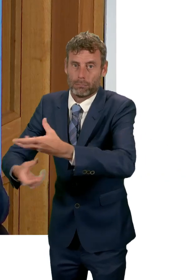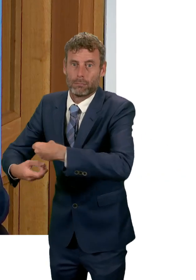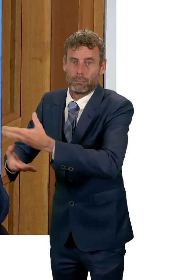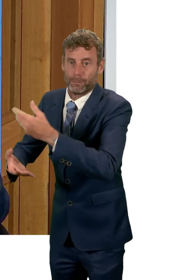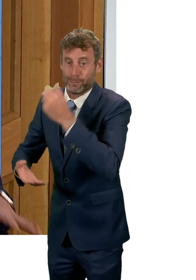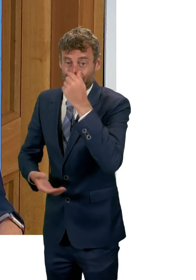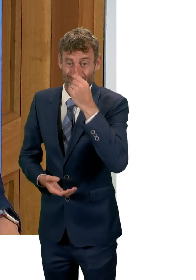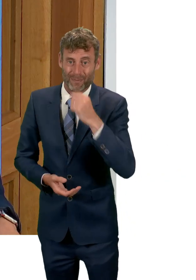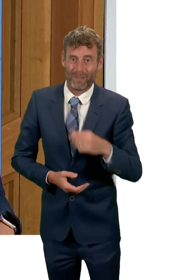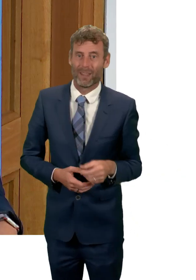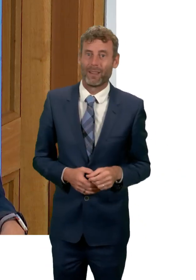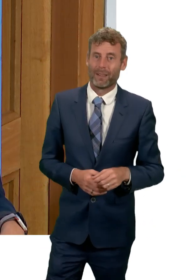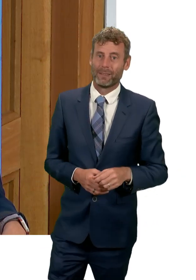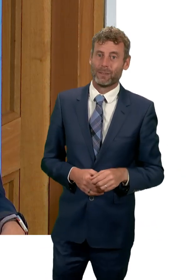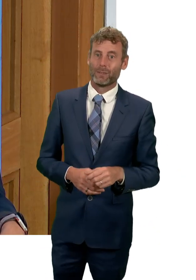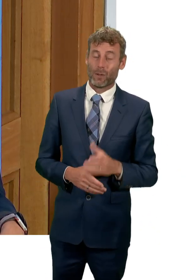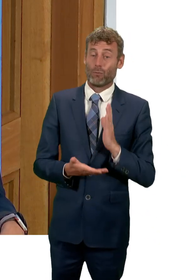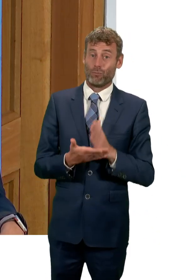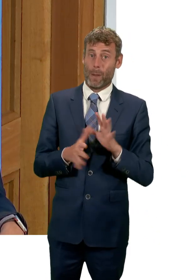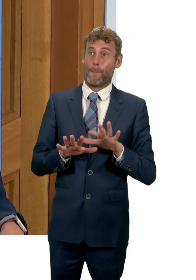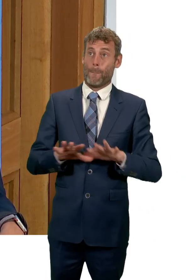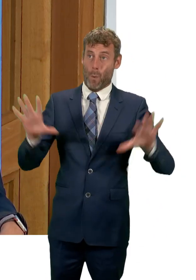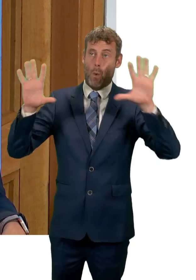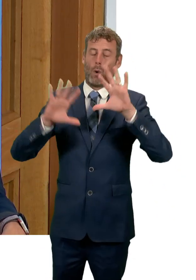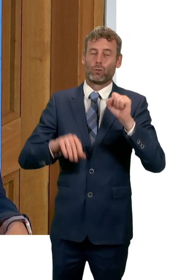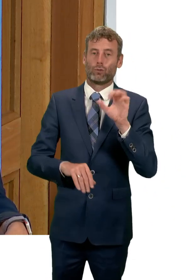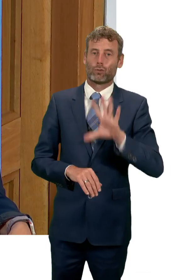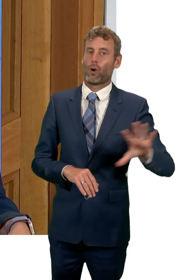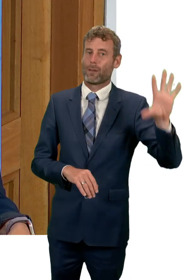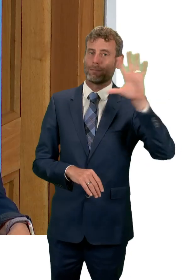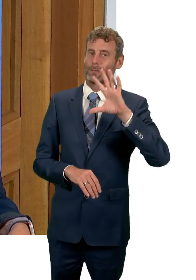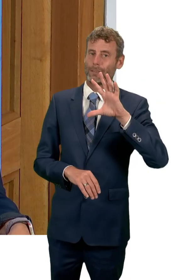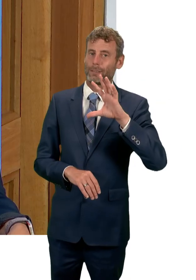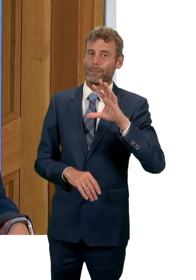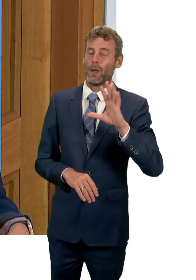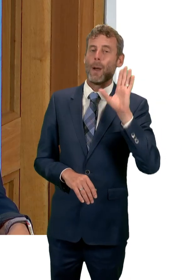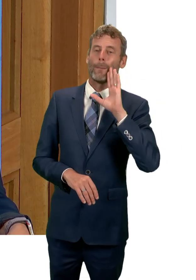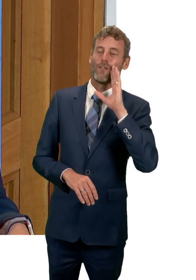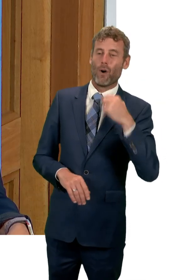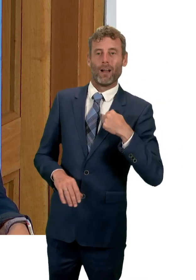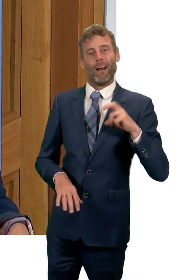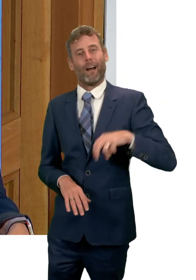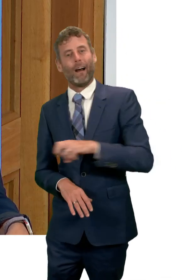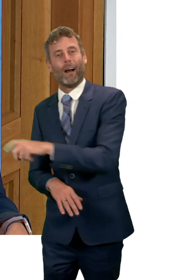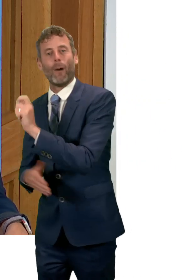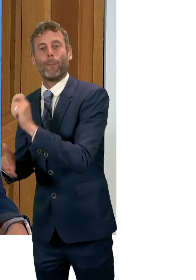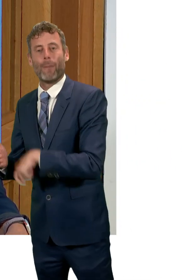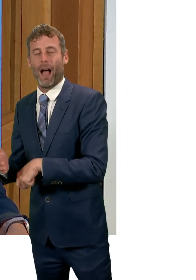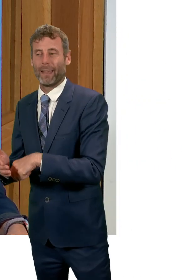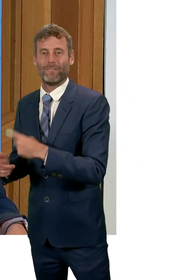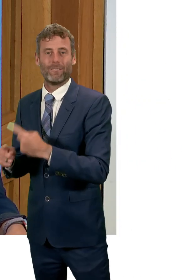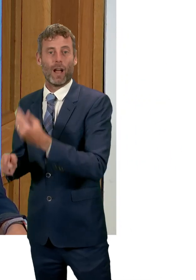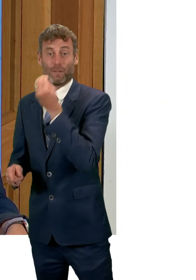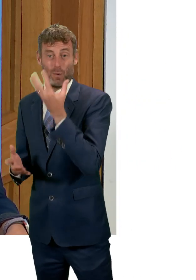It actually has increased across Scotland, and that has not helped in terms of addressing healthy weight.